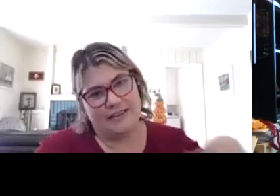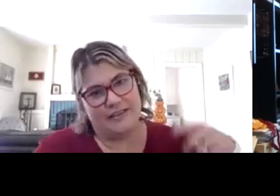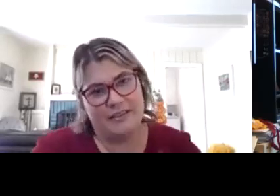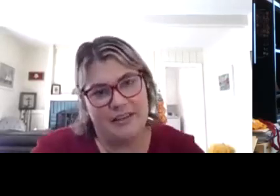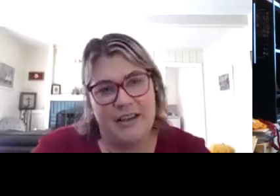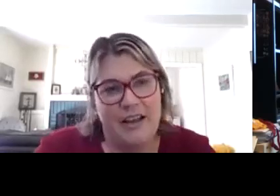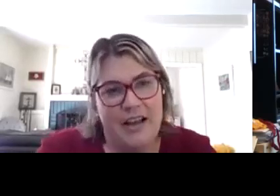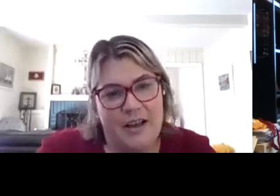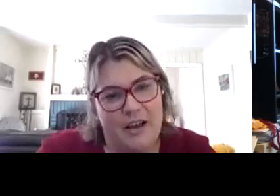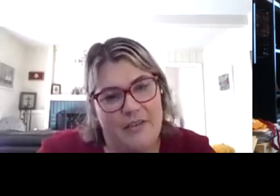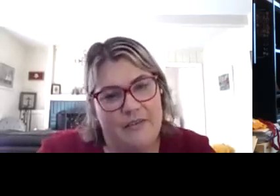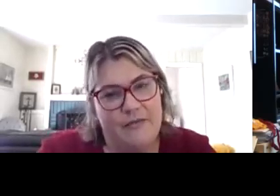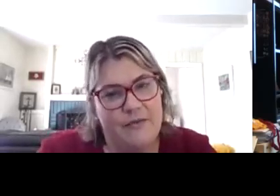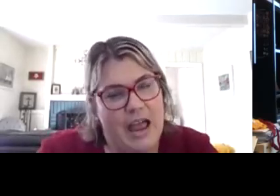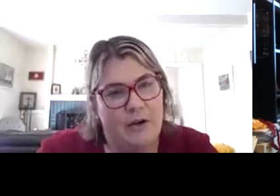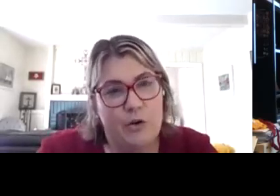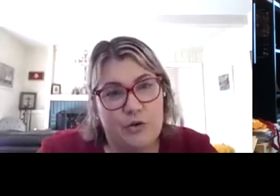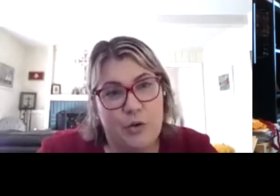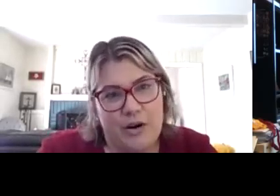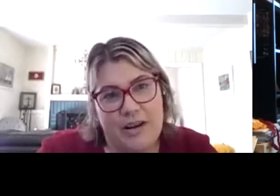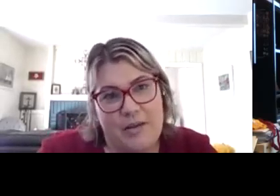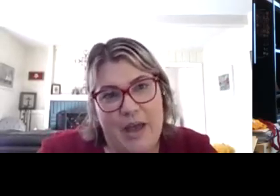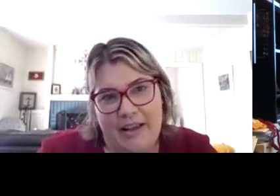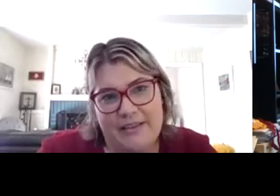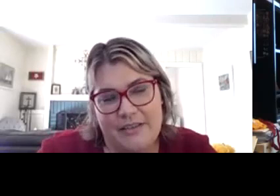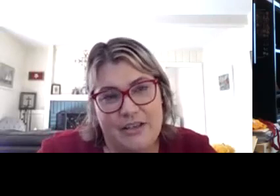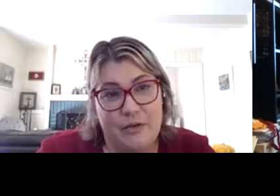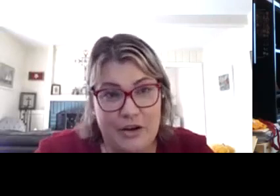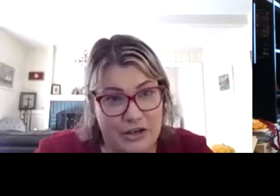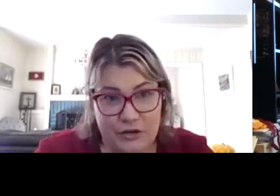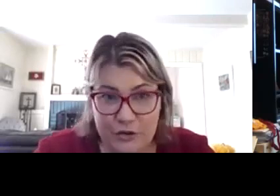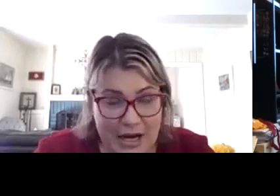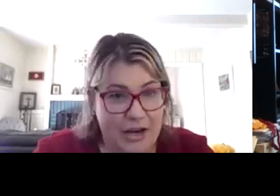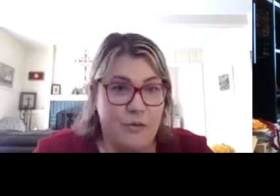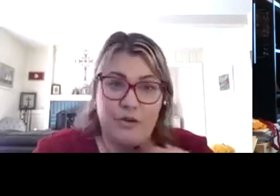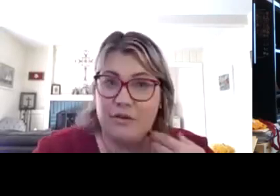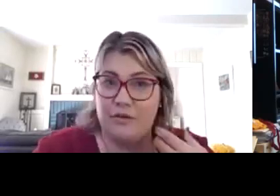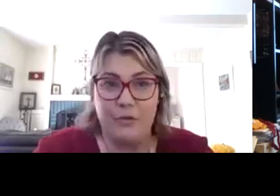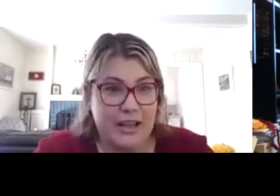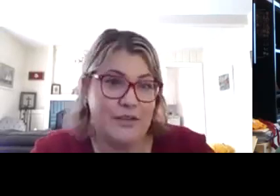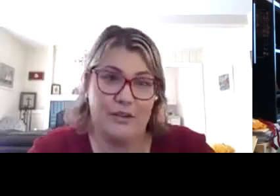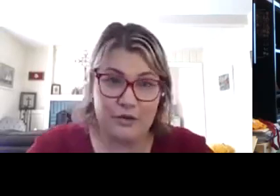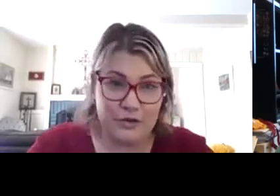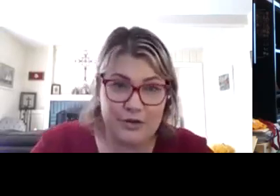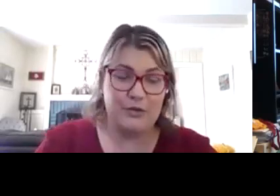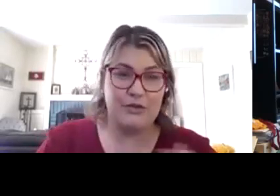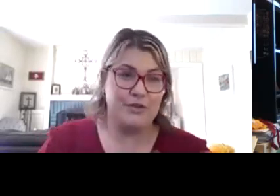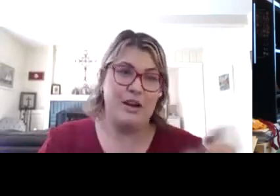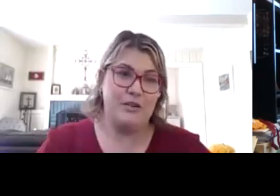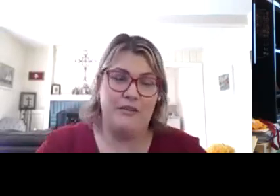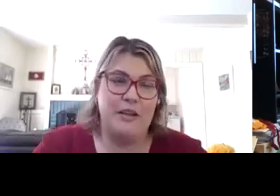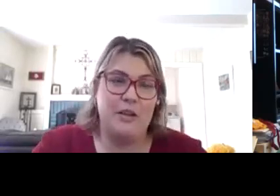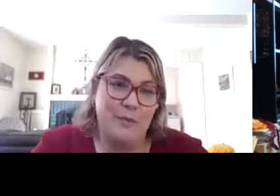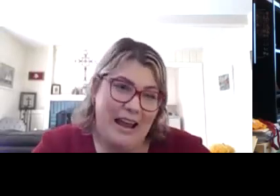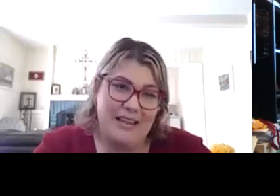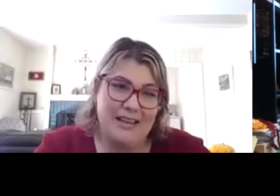that, the agricultural work impacts, international trade or what goes to the grocery stores or what